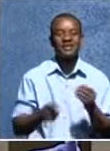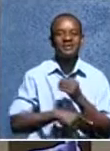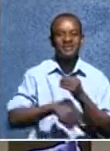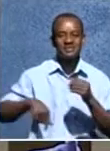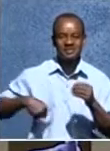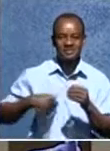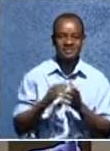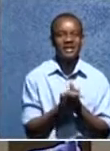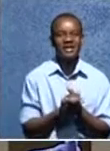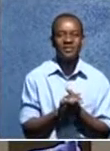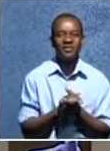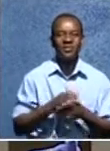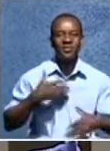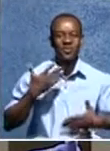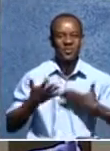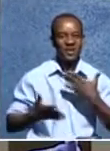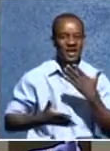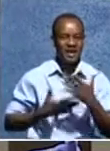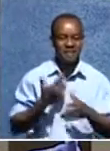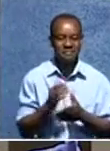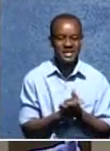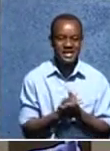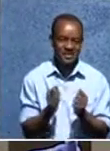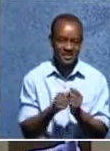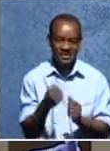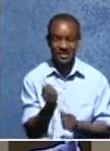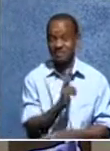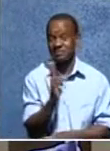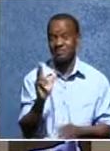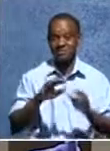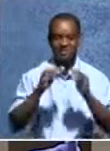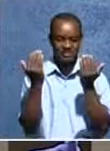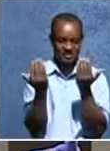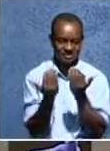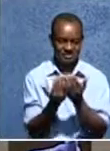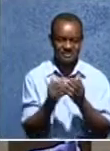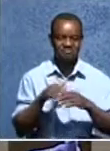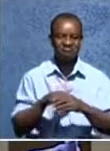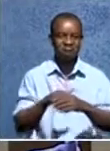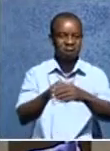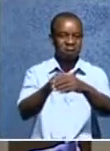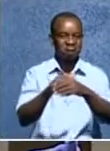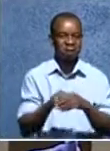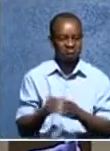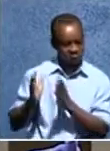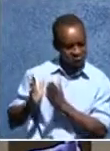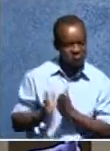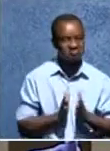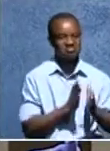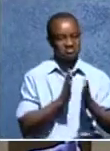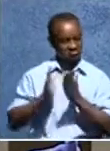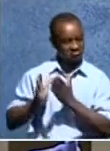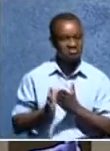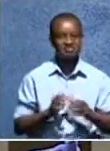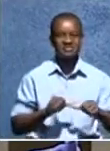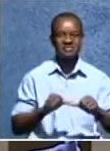to host the World Adventure Travel Summit later this year. Preparations are in full swing to ensure